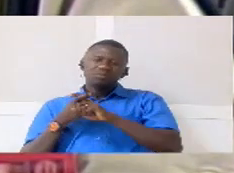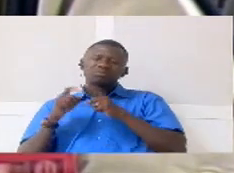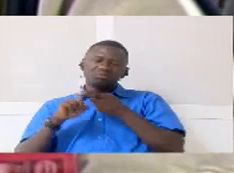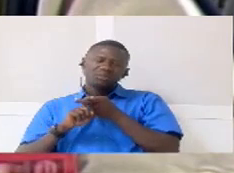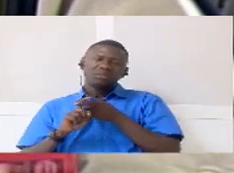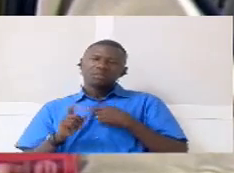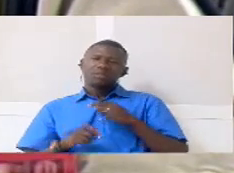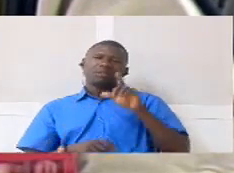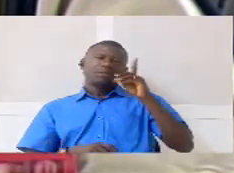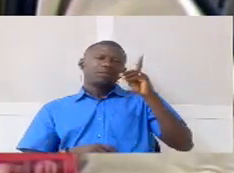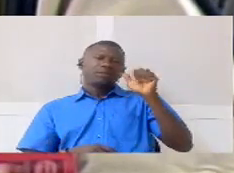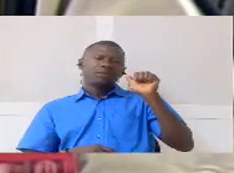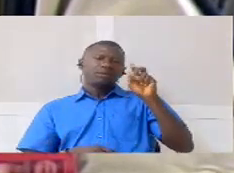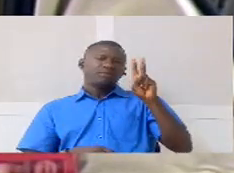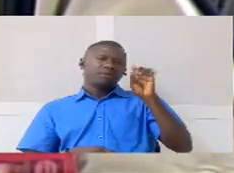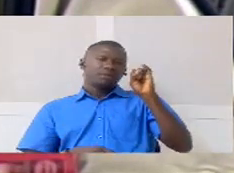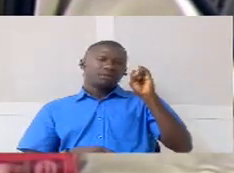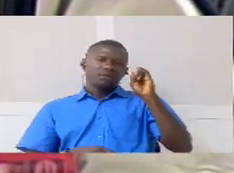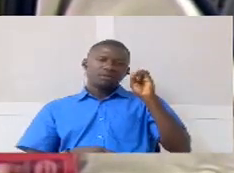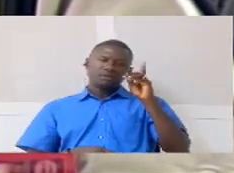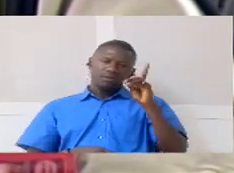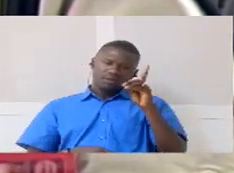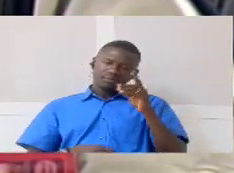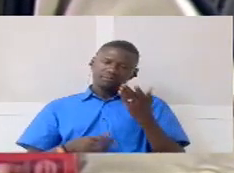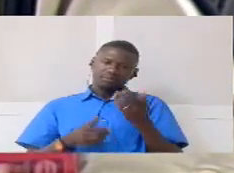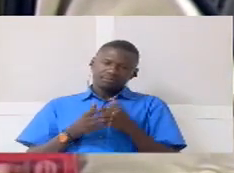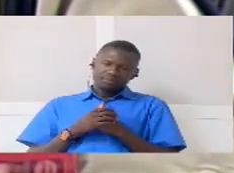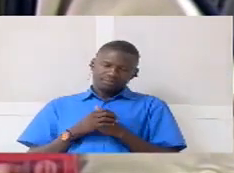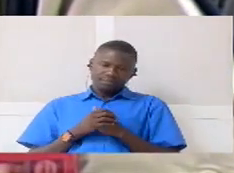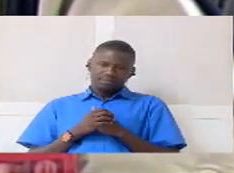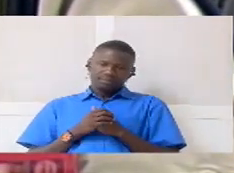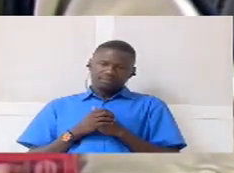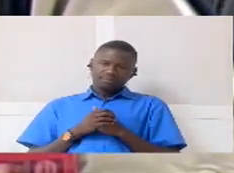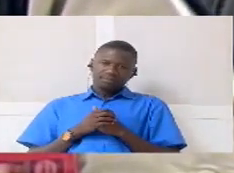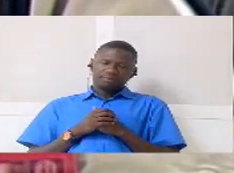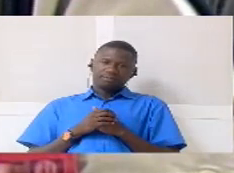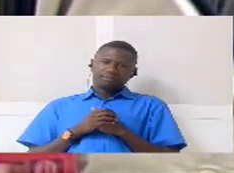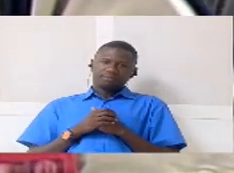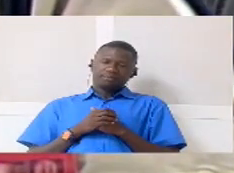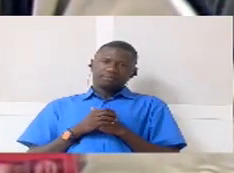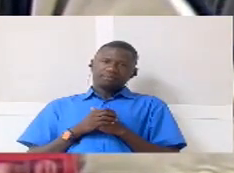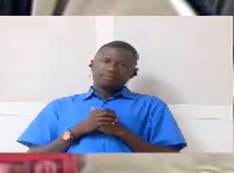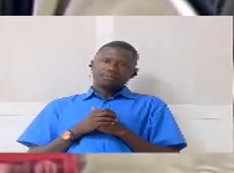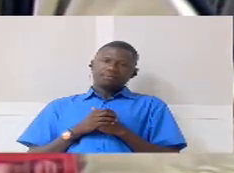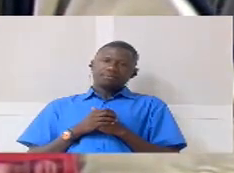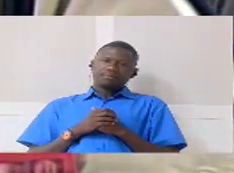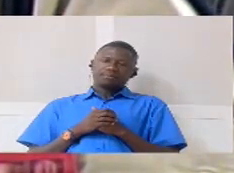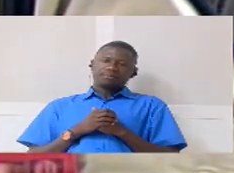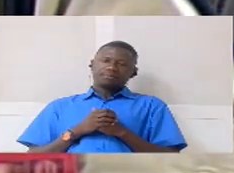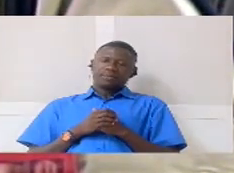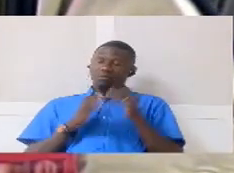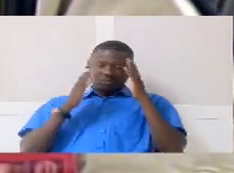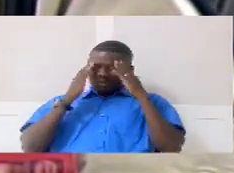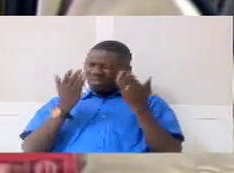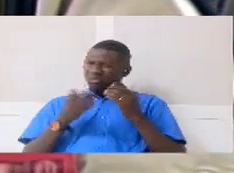Musol de mamira wole bataka ala marola bake kadu ko molo mi ala tirimal mu musolide hani labangola fangala odlina take musolide. I don't